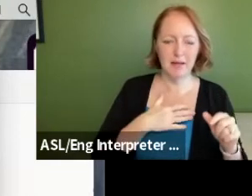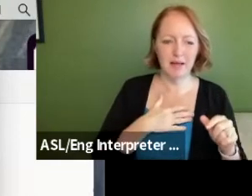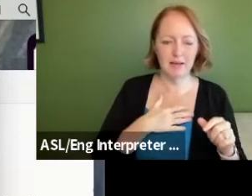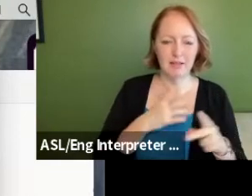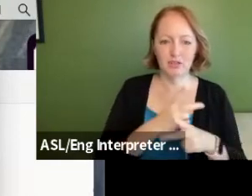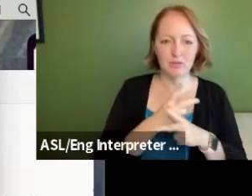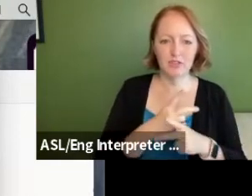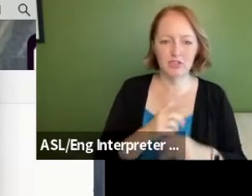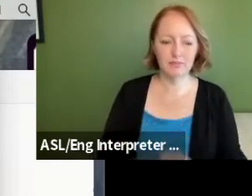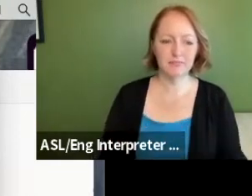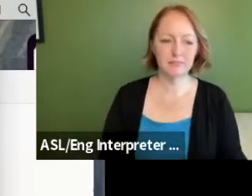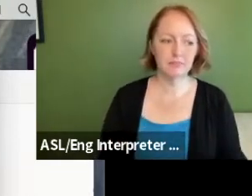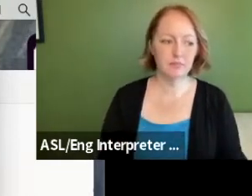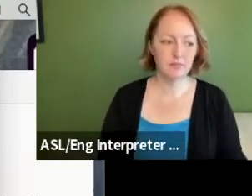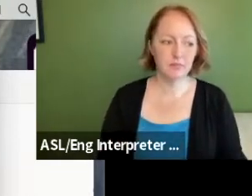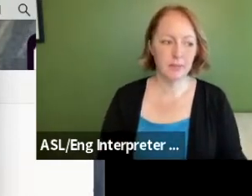supervision journal.